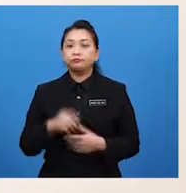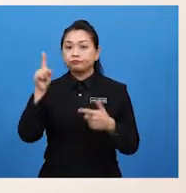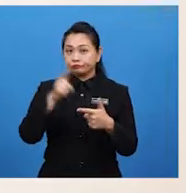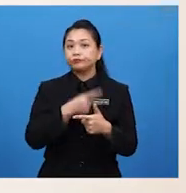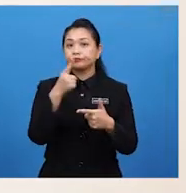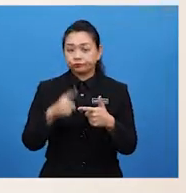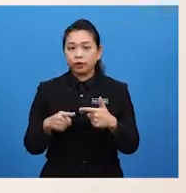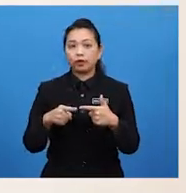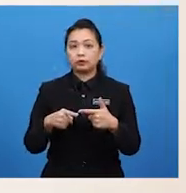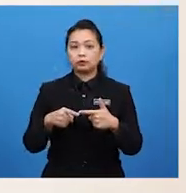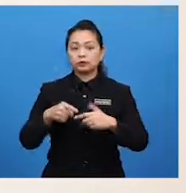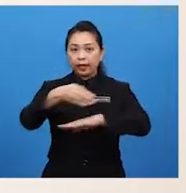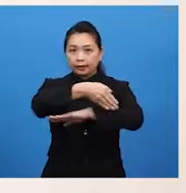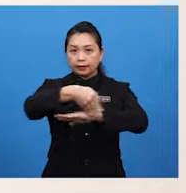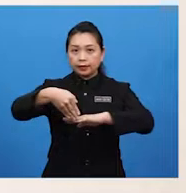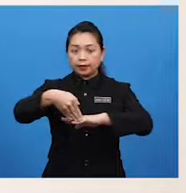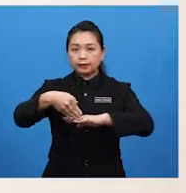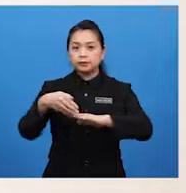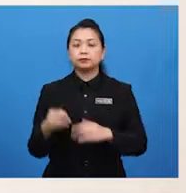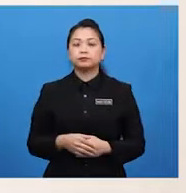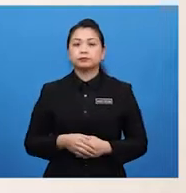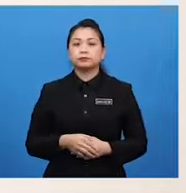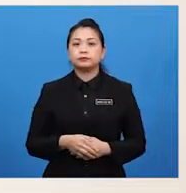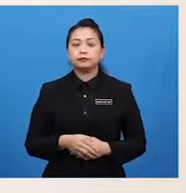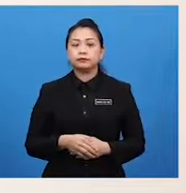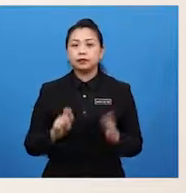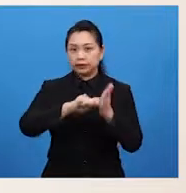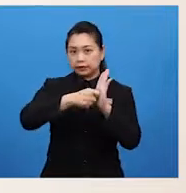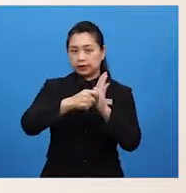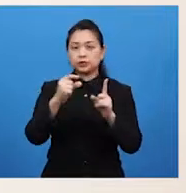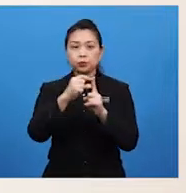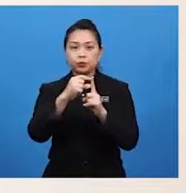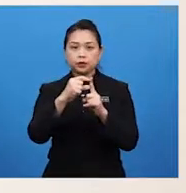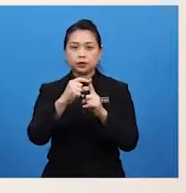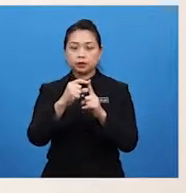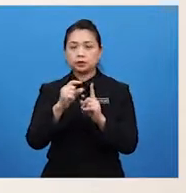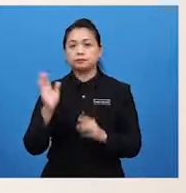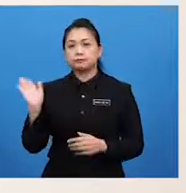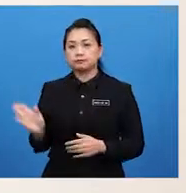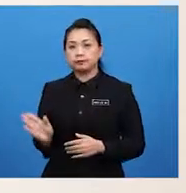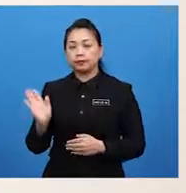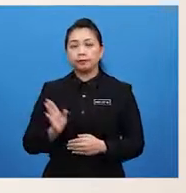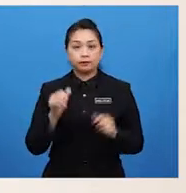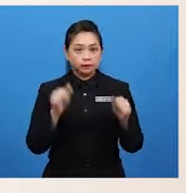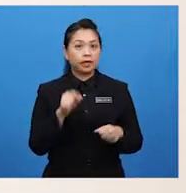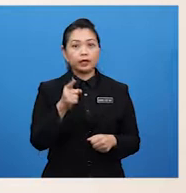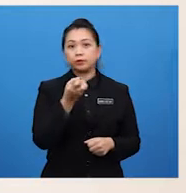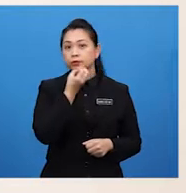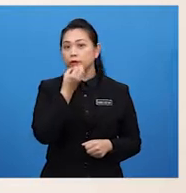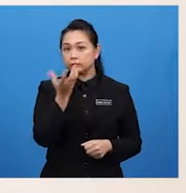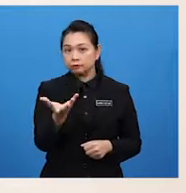Then, underline the keywords. What are the keywords here? Can you tell